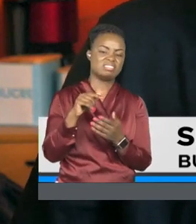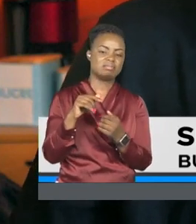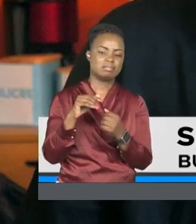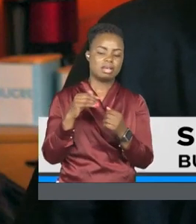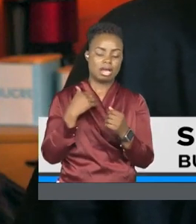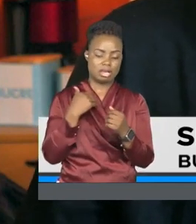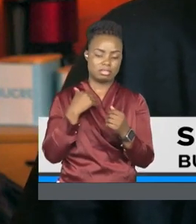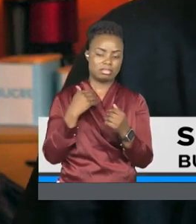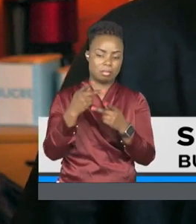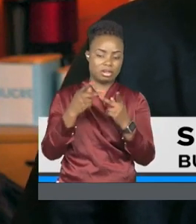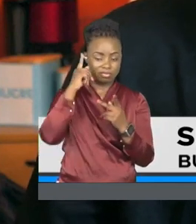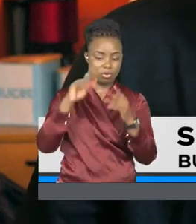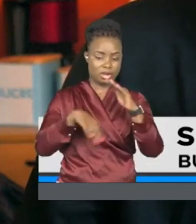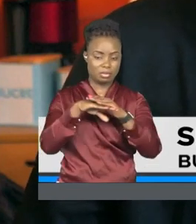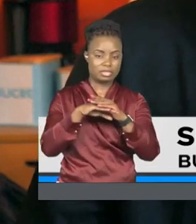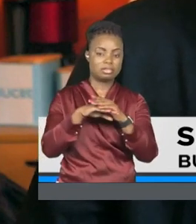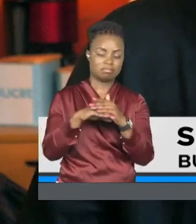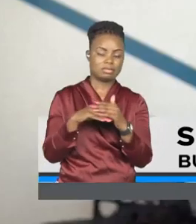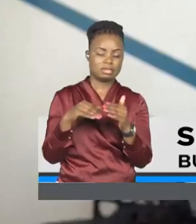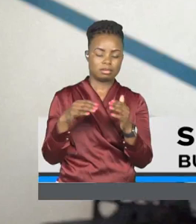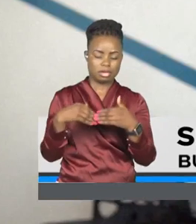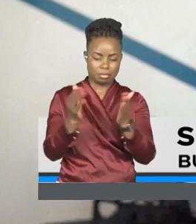liability companies and their single owner equivalents.